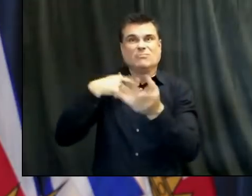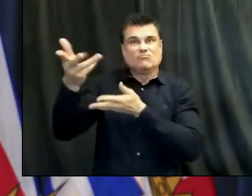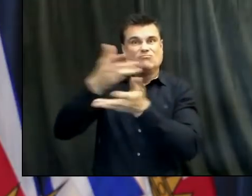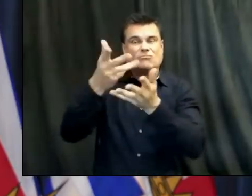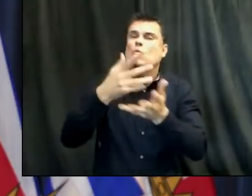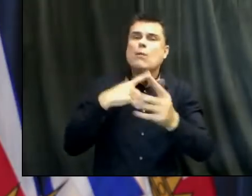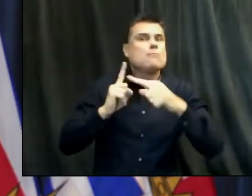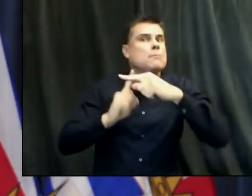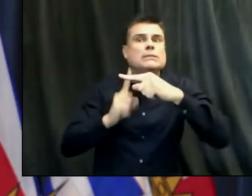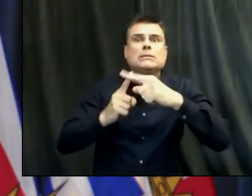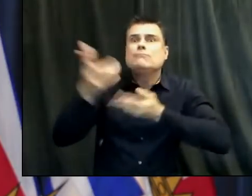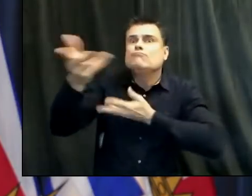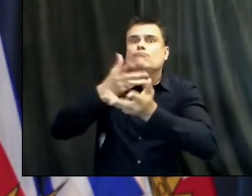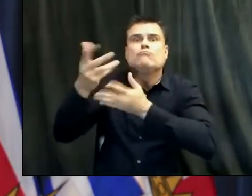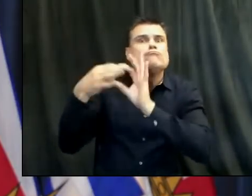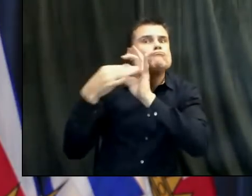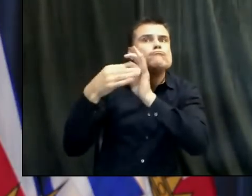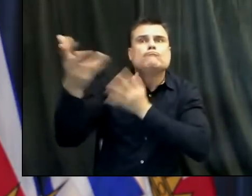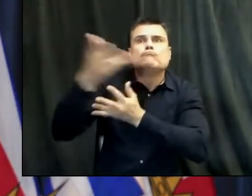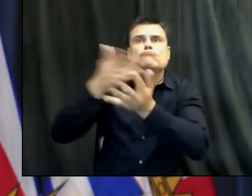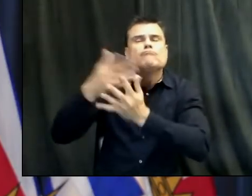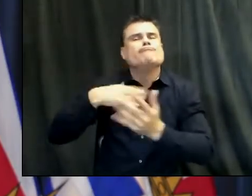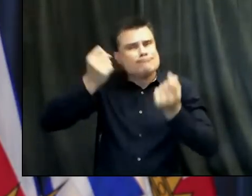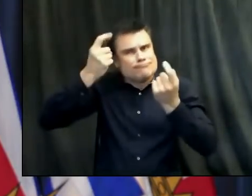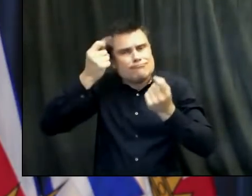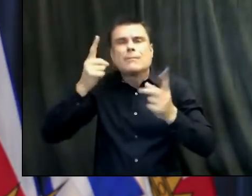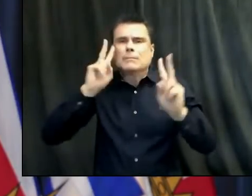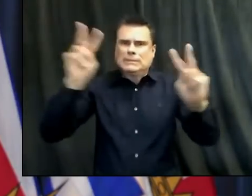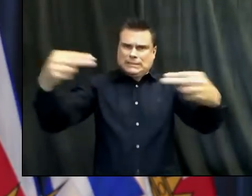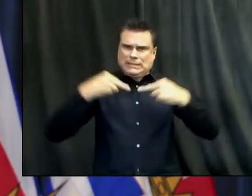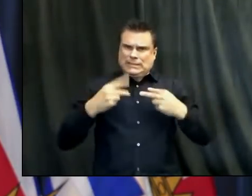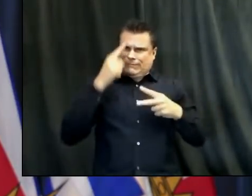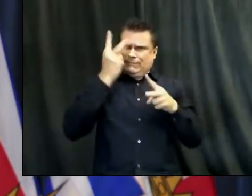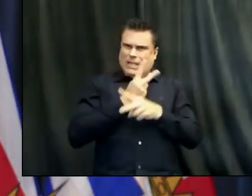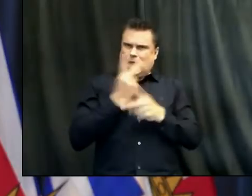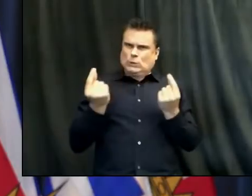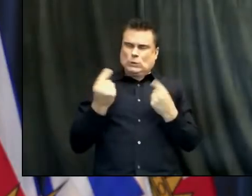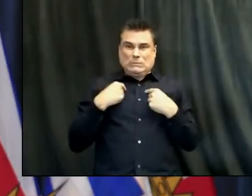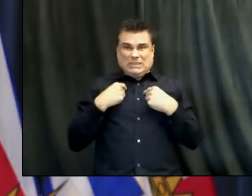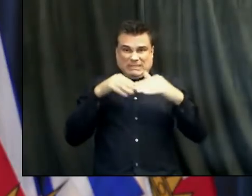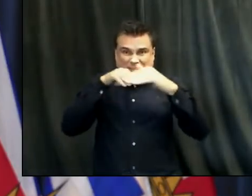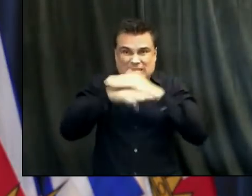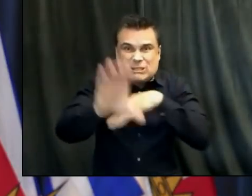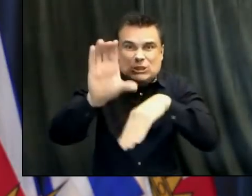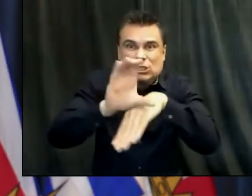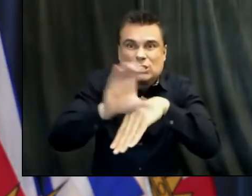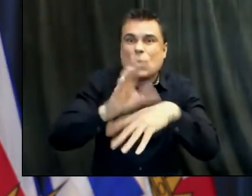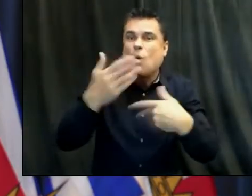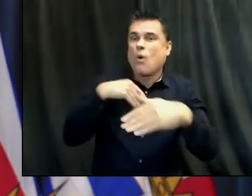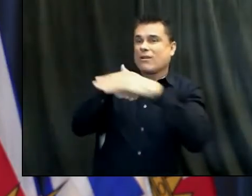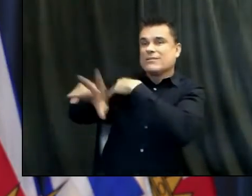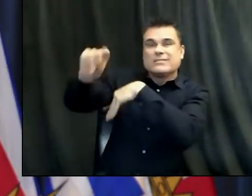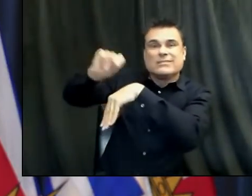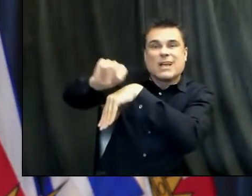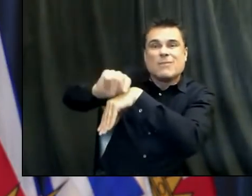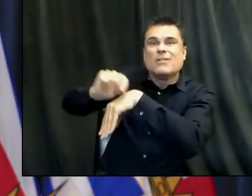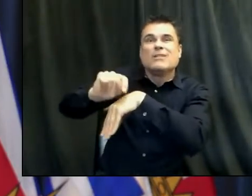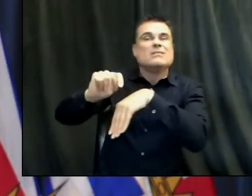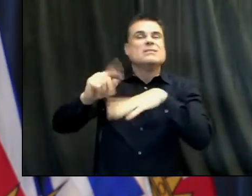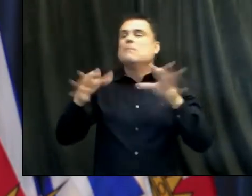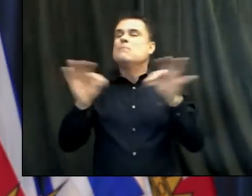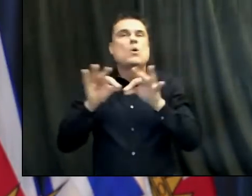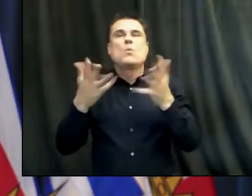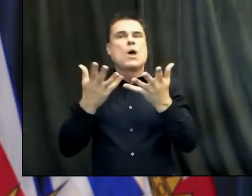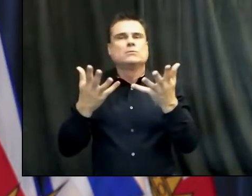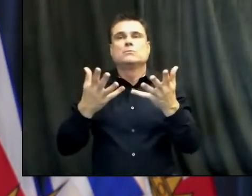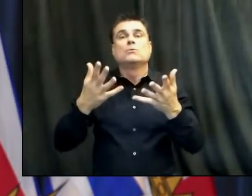the sacrifice that everyone is going to, but we need it now. And it's that leadership we've seen